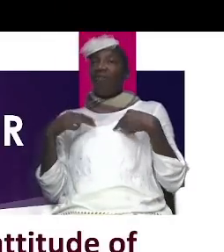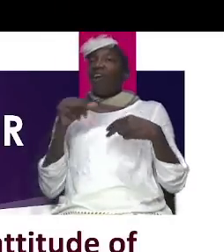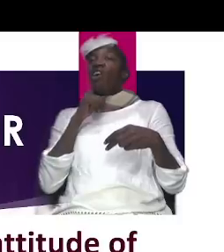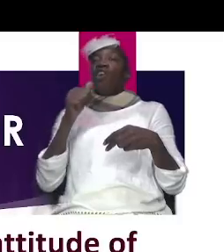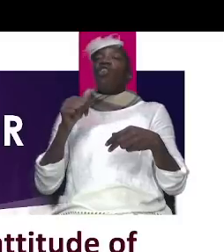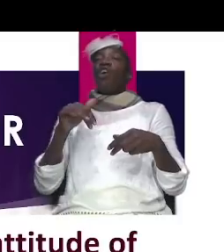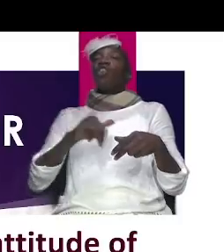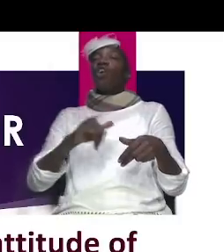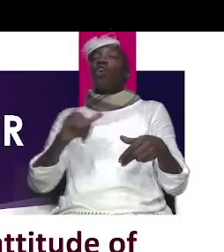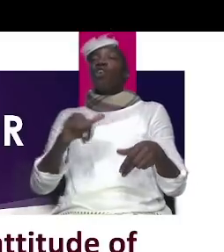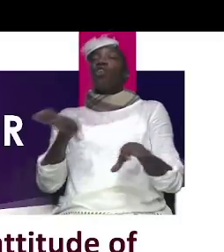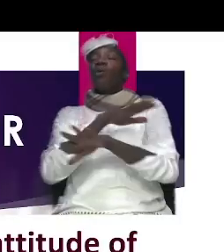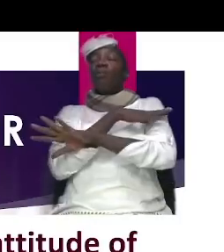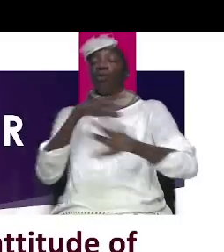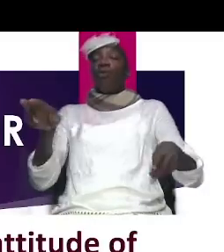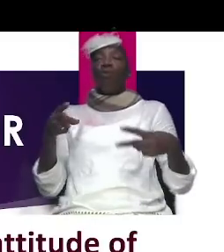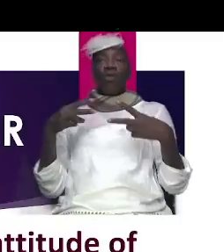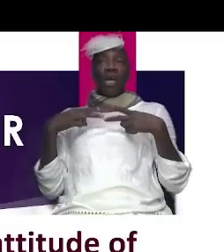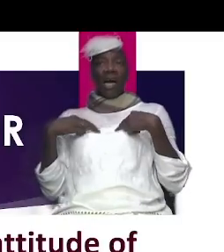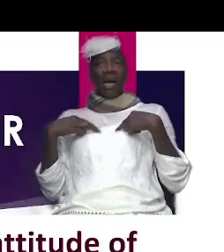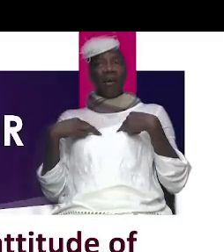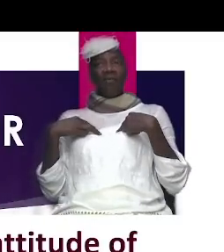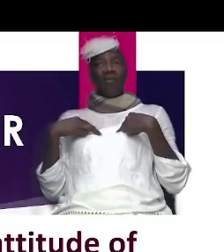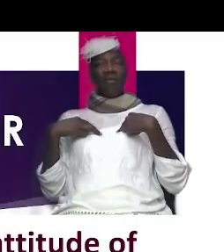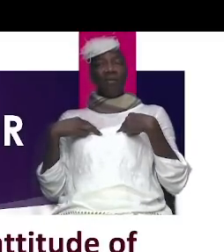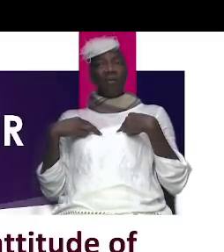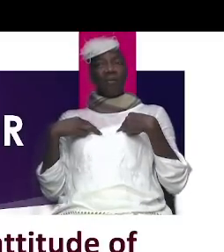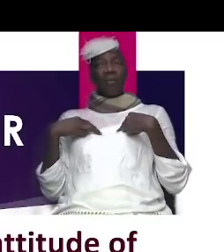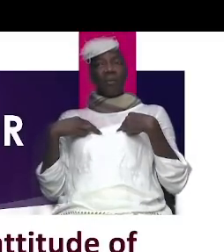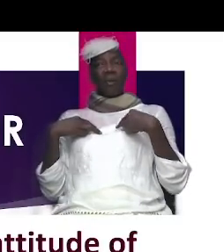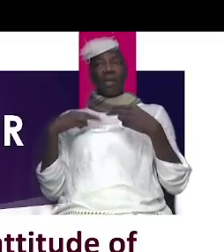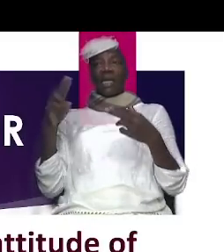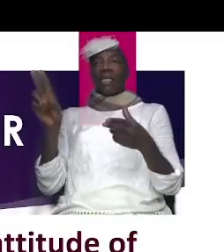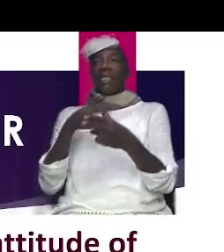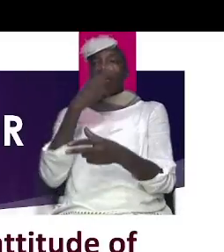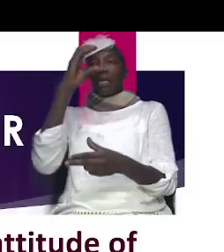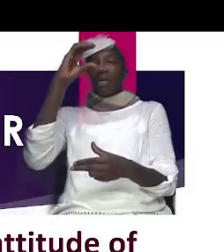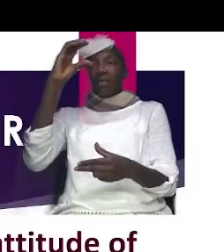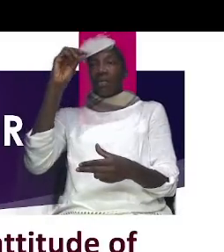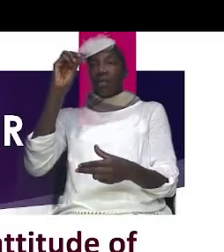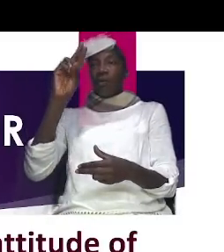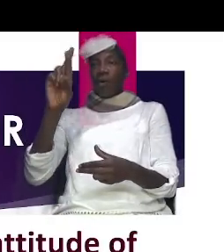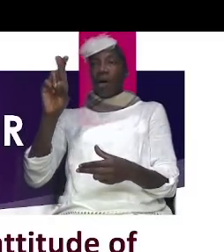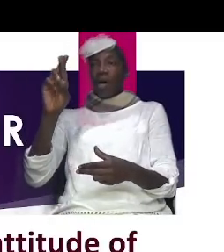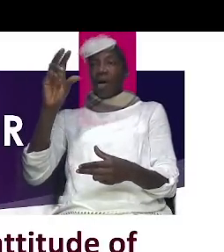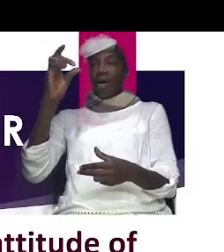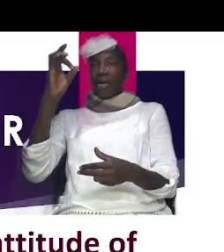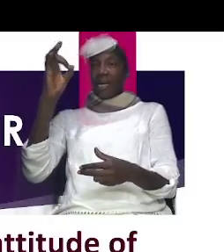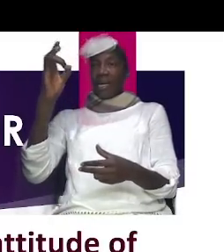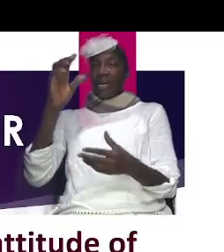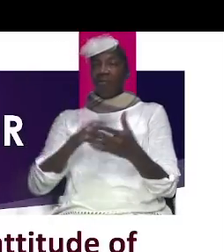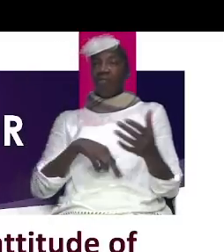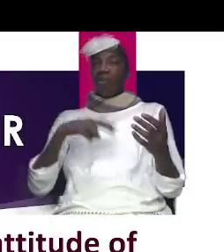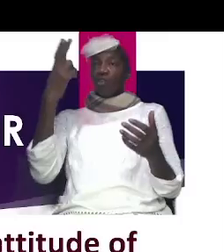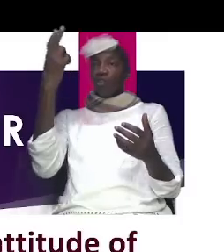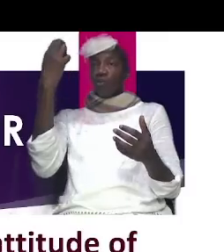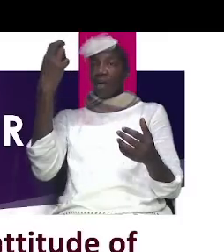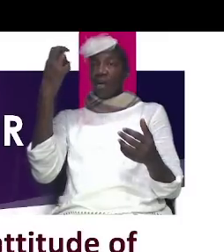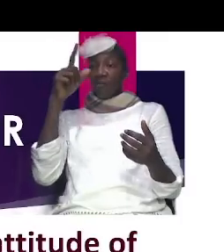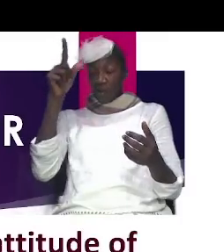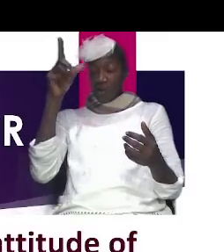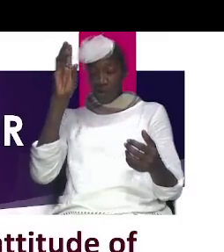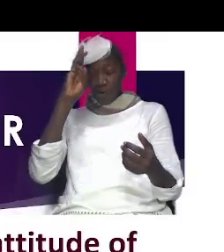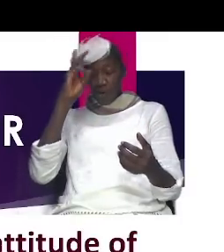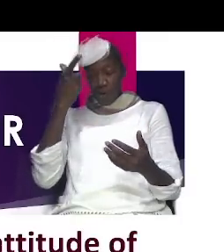to that he hath not. What is it that Paul is saying in 2 Corinthians 8 verse 12? If we are willing, if it is in